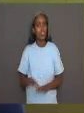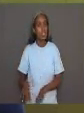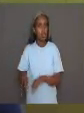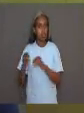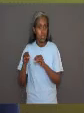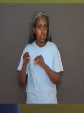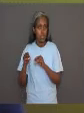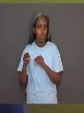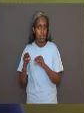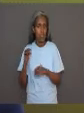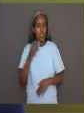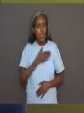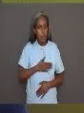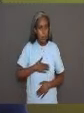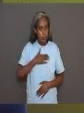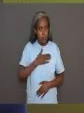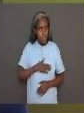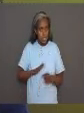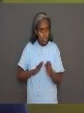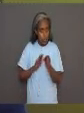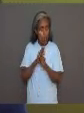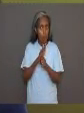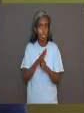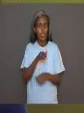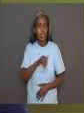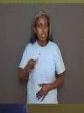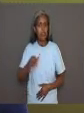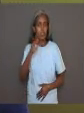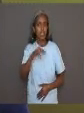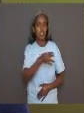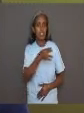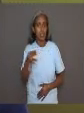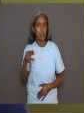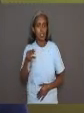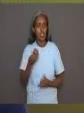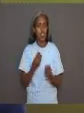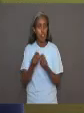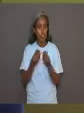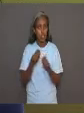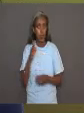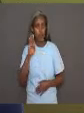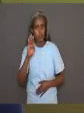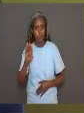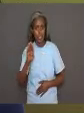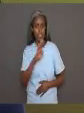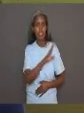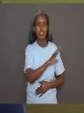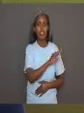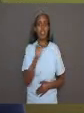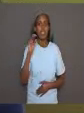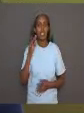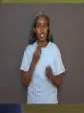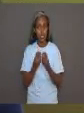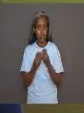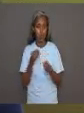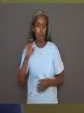Students, please complete similar tables for shop B and